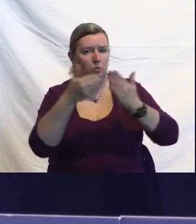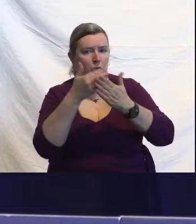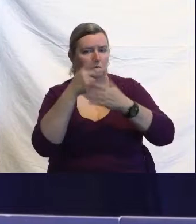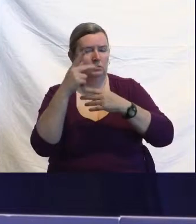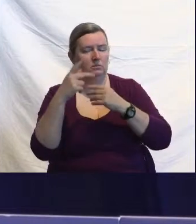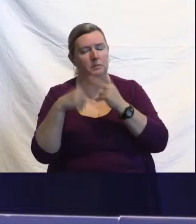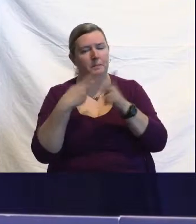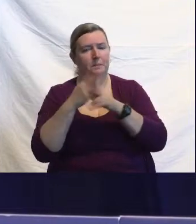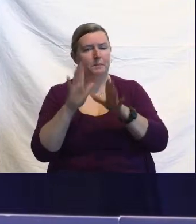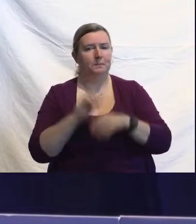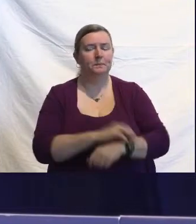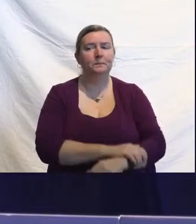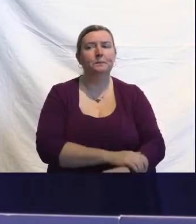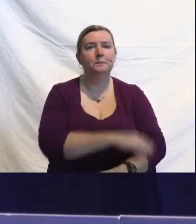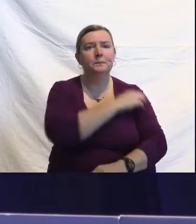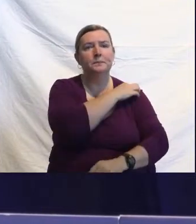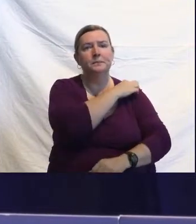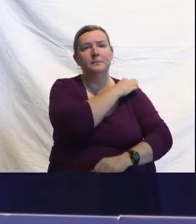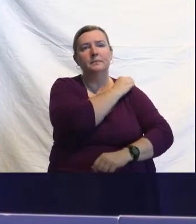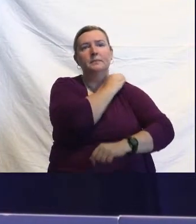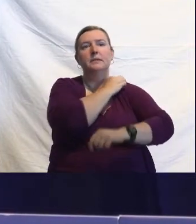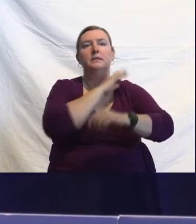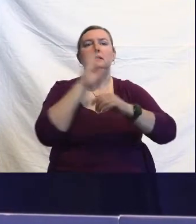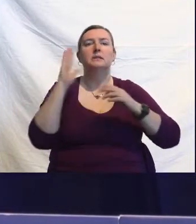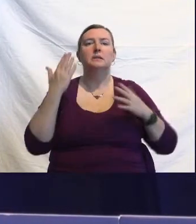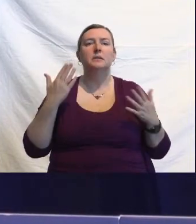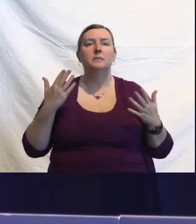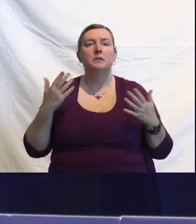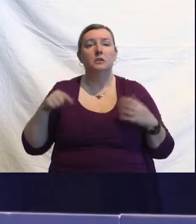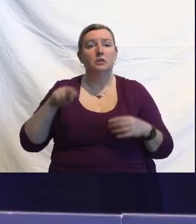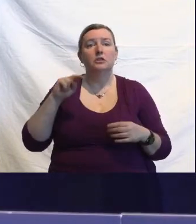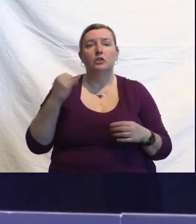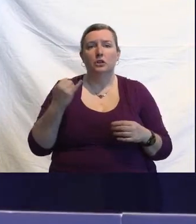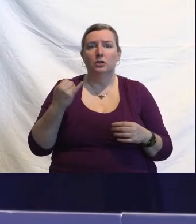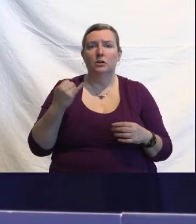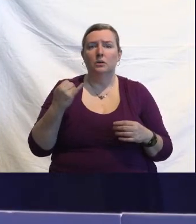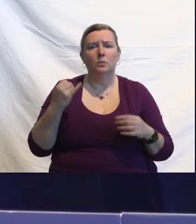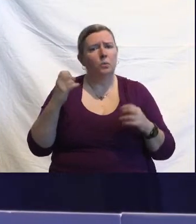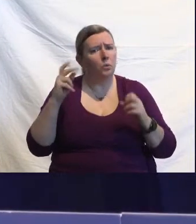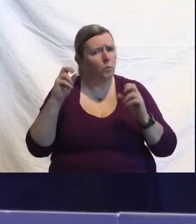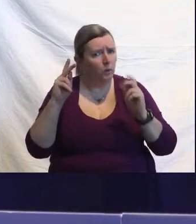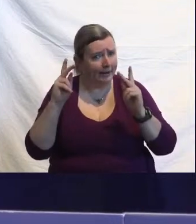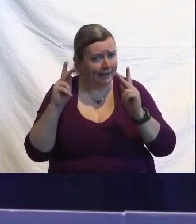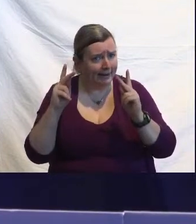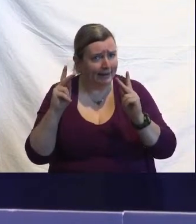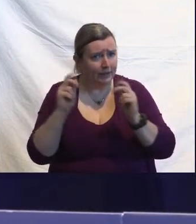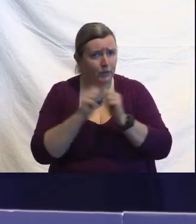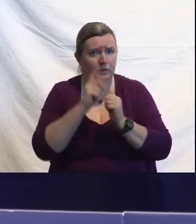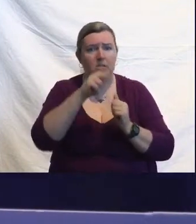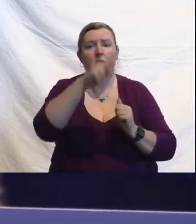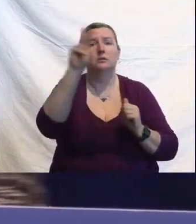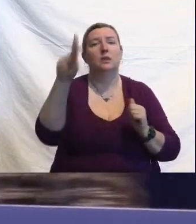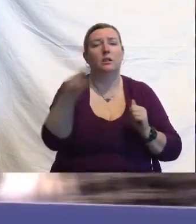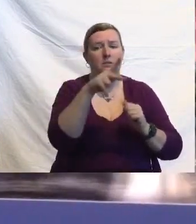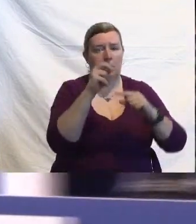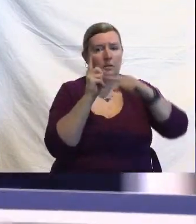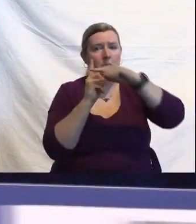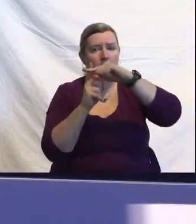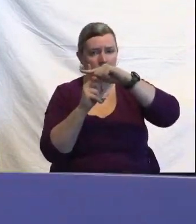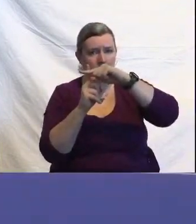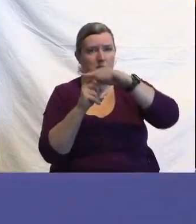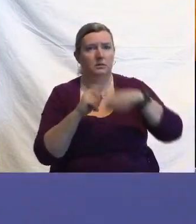have been positive in terms of what we're seeing in New Jersey in terms of Delta Plus, but I'll let Tina. yep. Yeah,